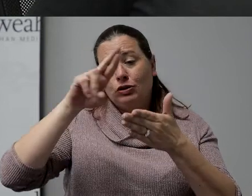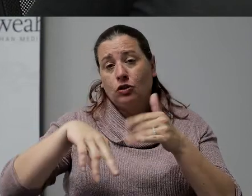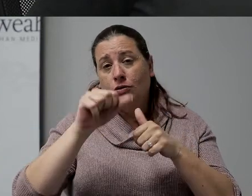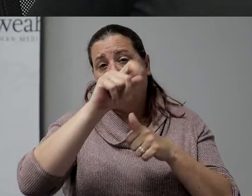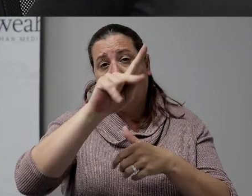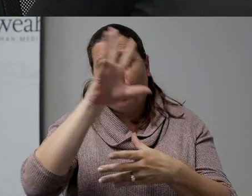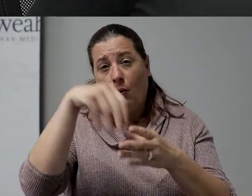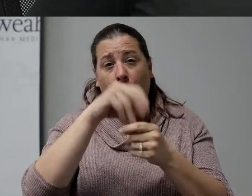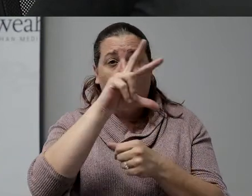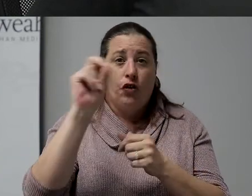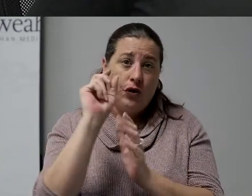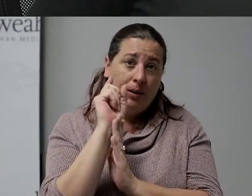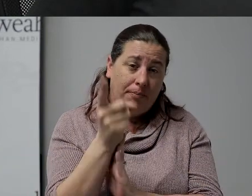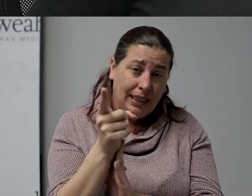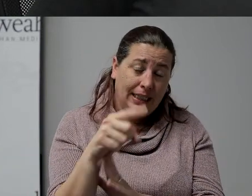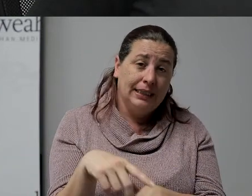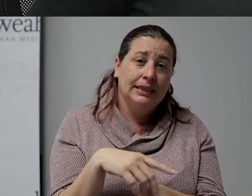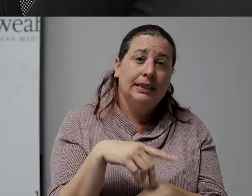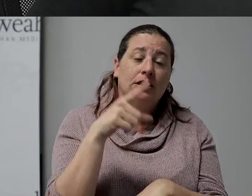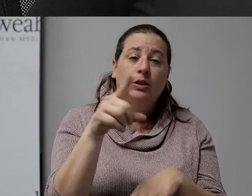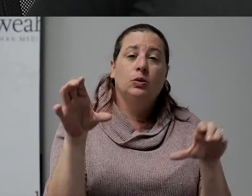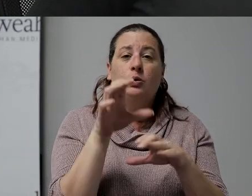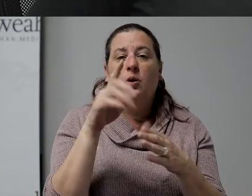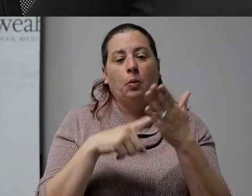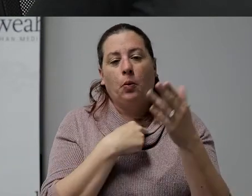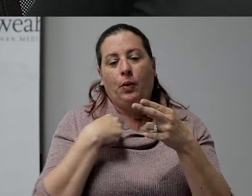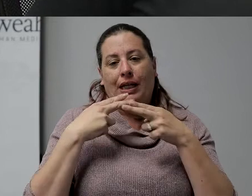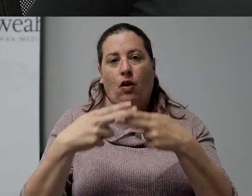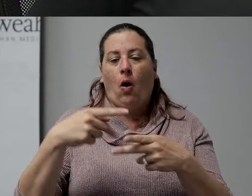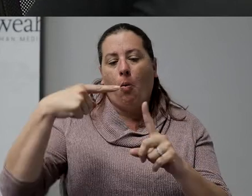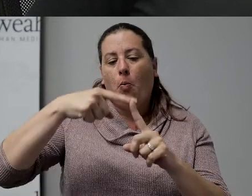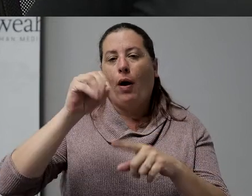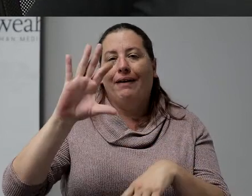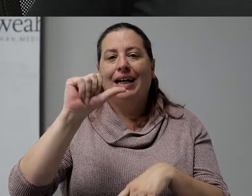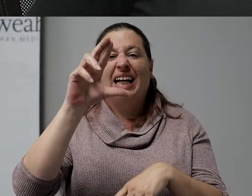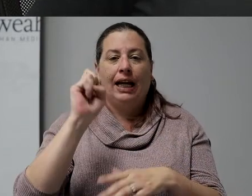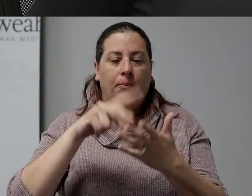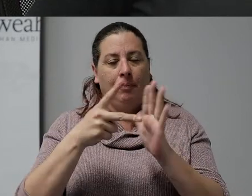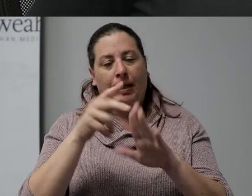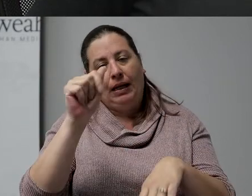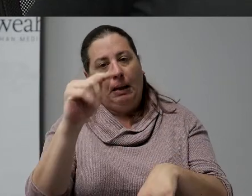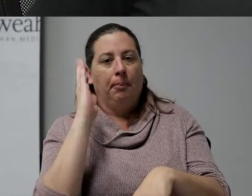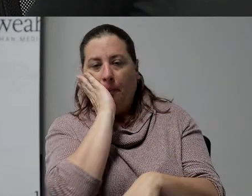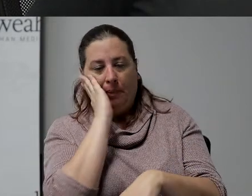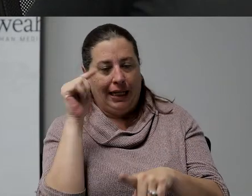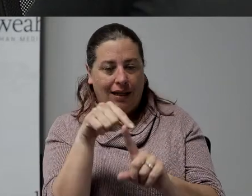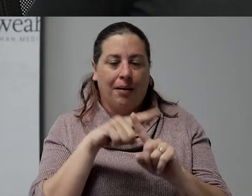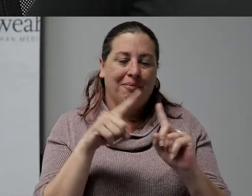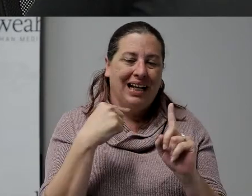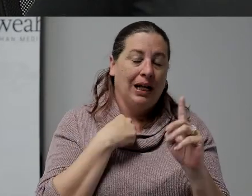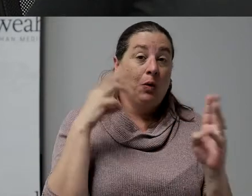and that you actually do it at what we call point of care, right at the bedside. So I just worry